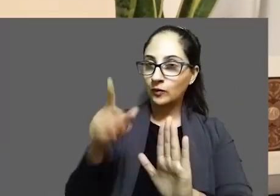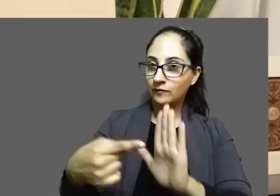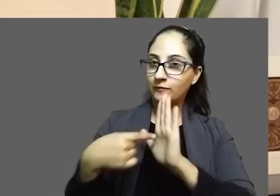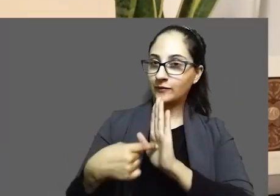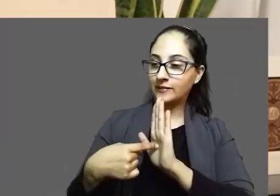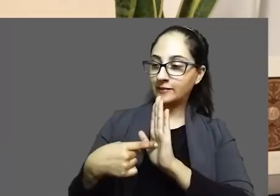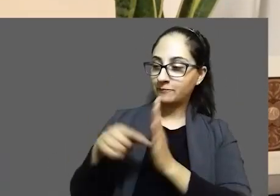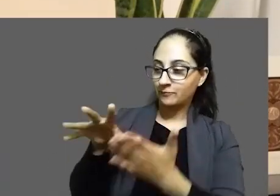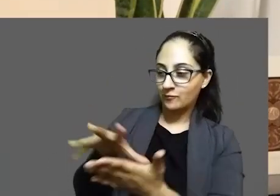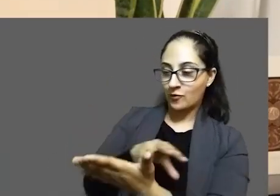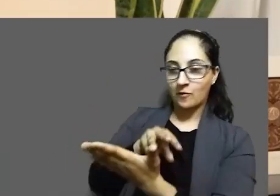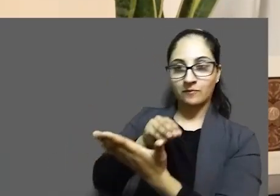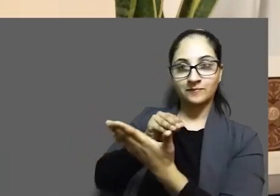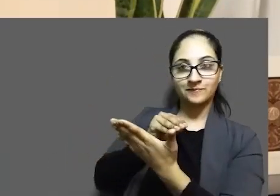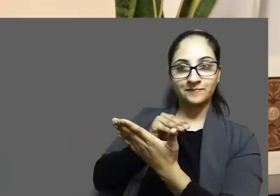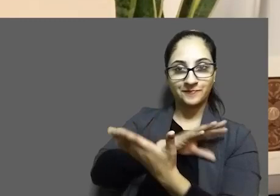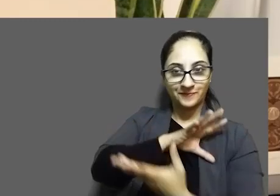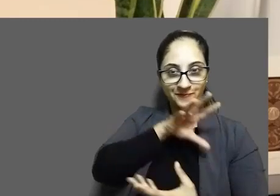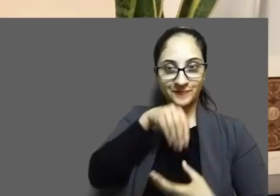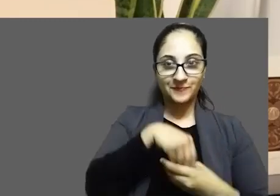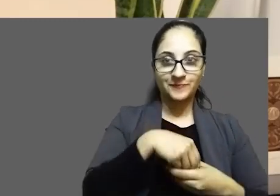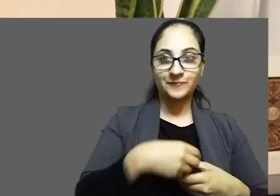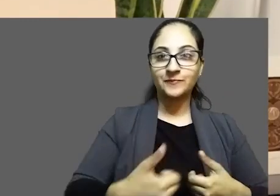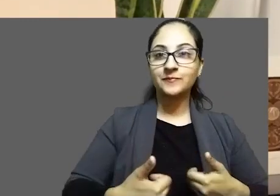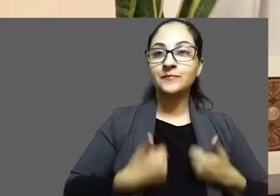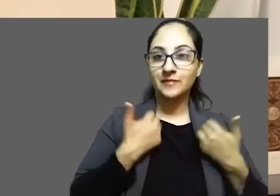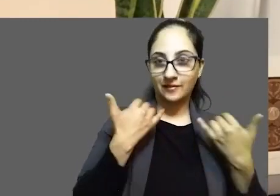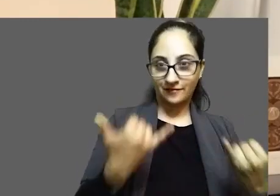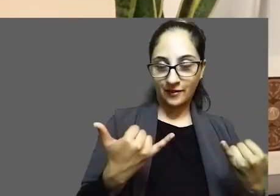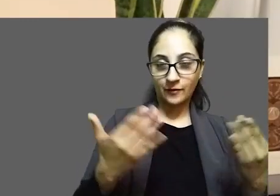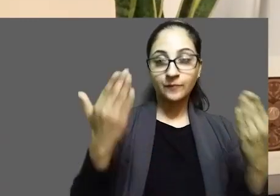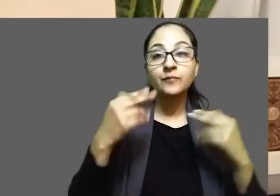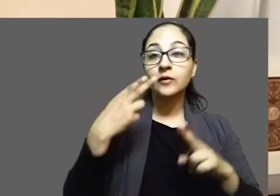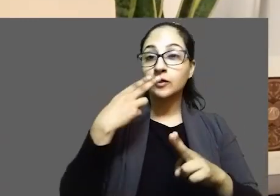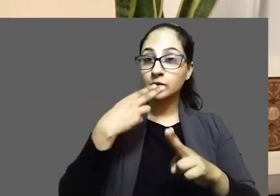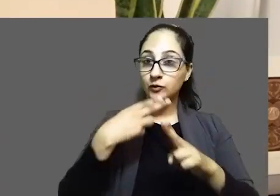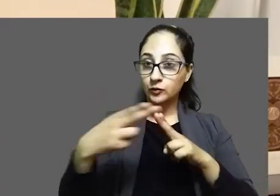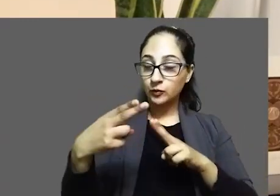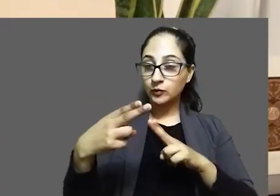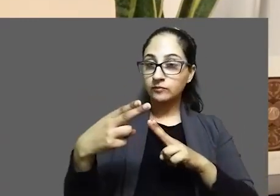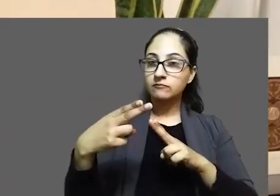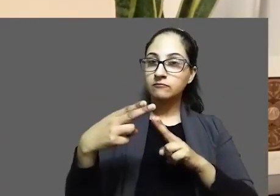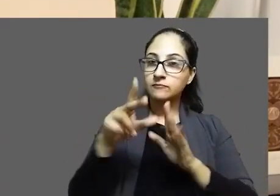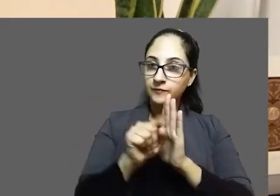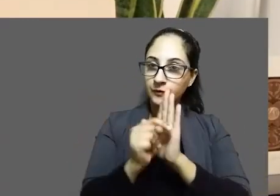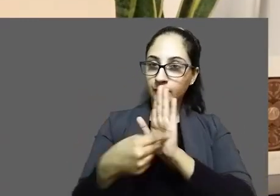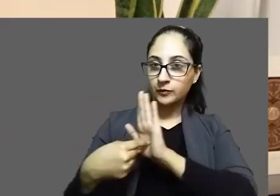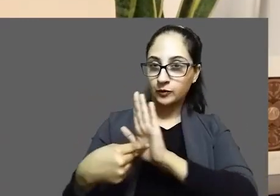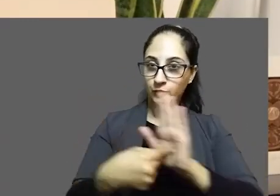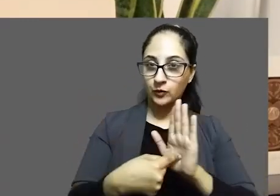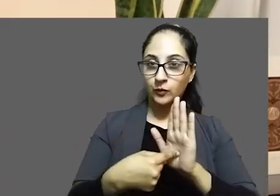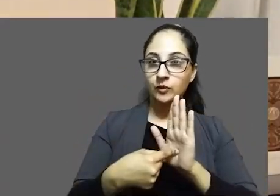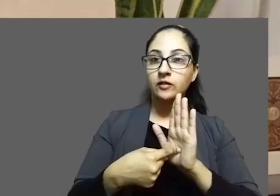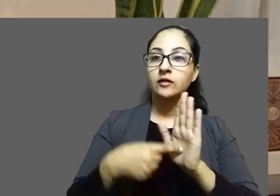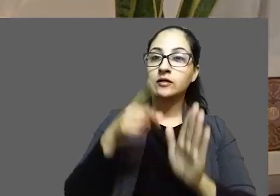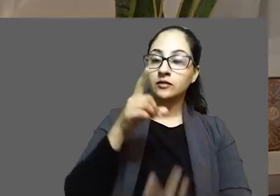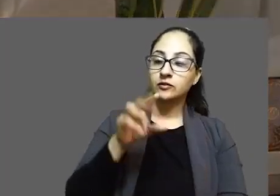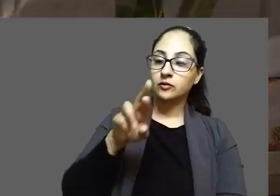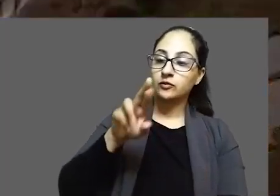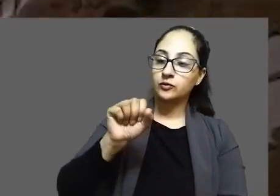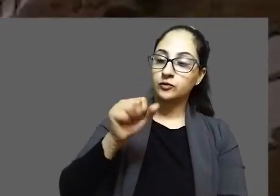live by. And now we have a short presentation on Reza Shah Kazemi's book, Justice and